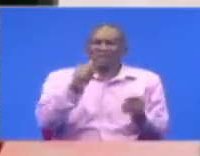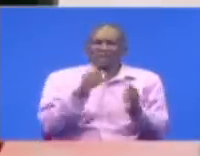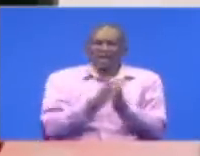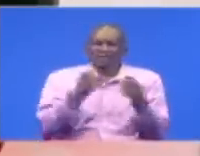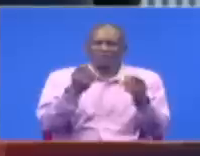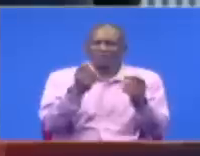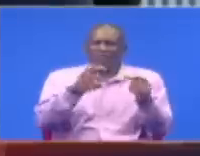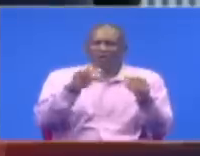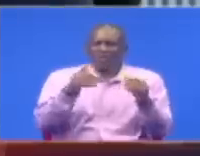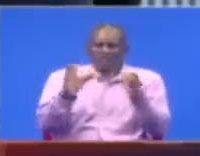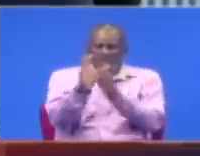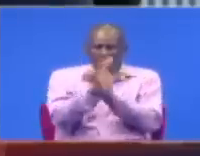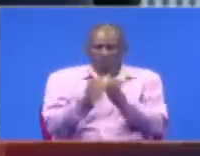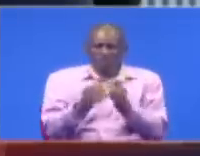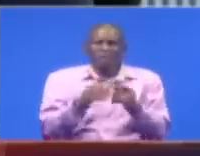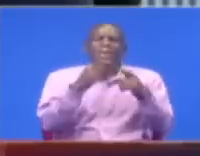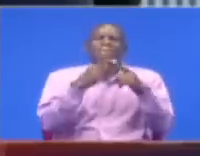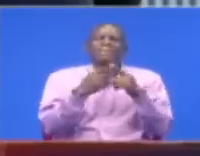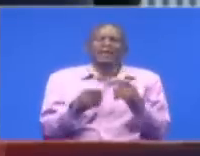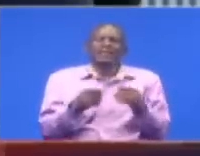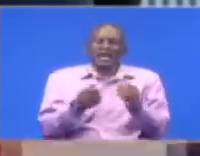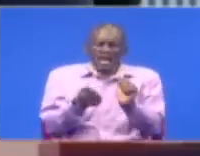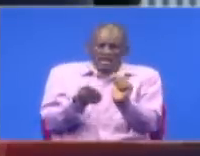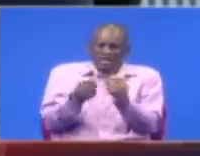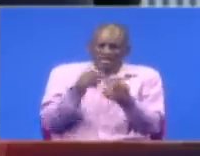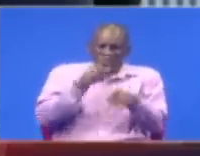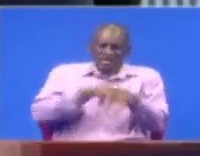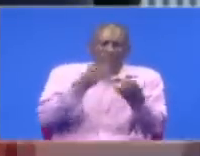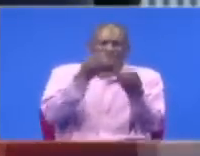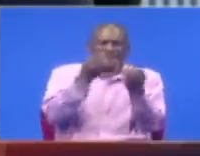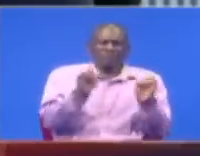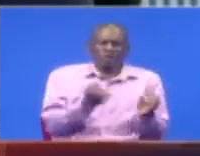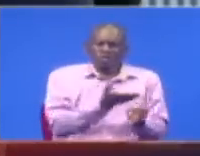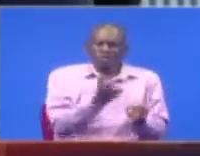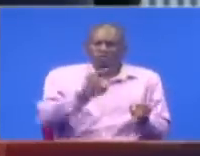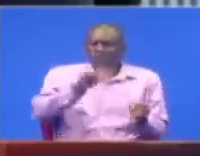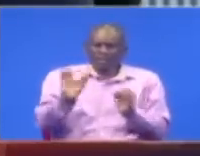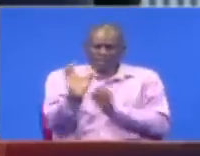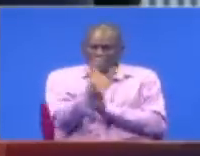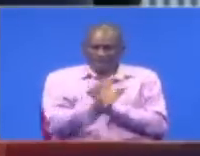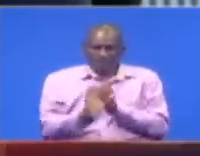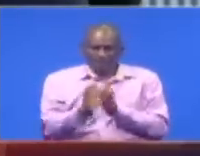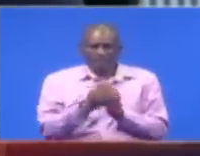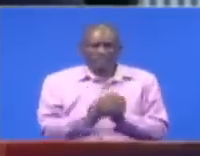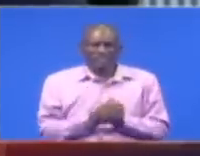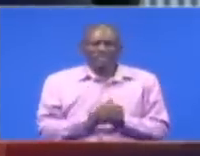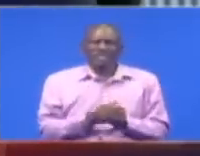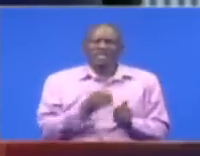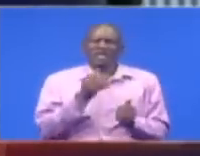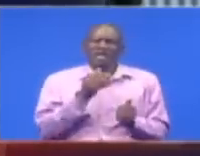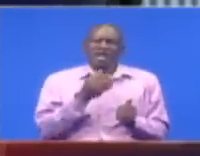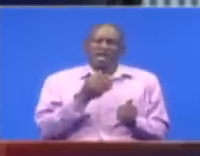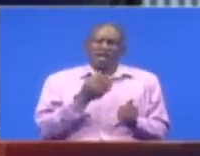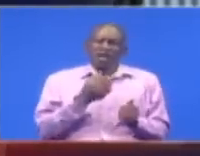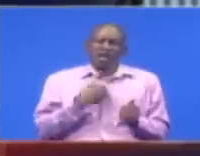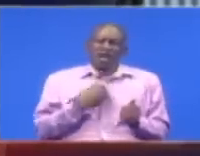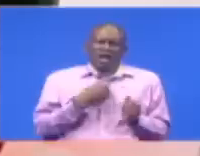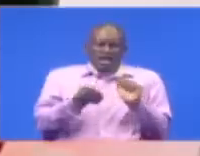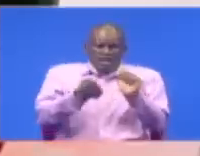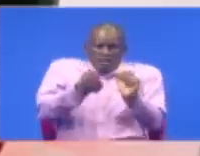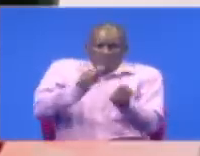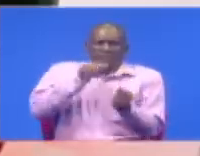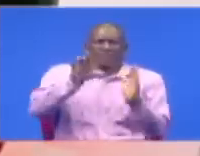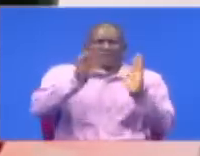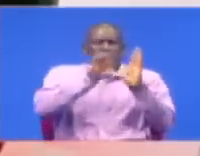other colonies. But at the time of independence, those other countries had amended their